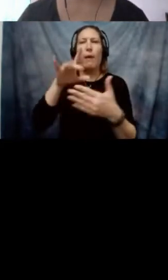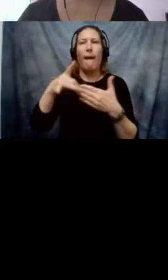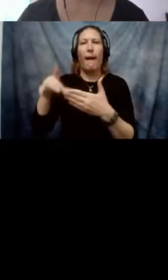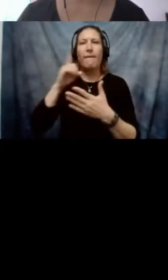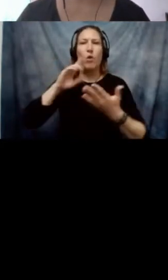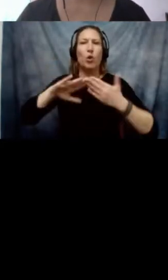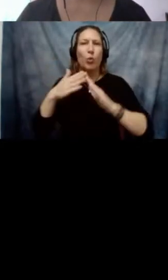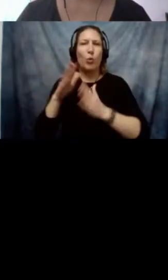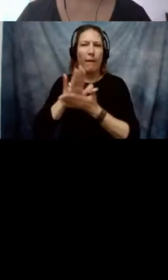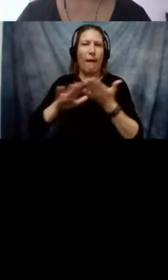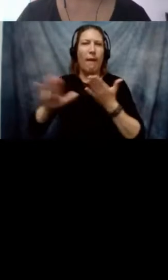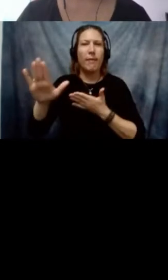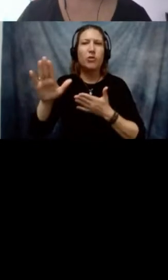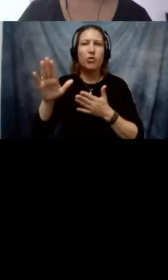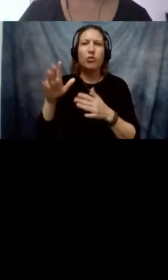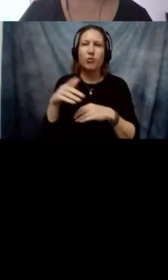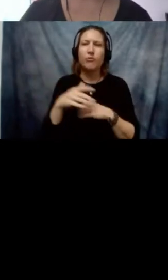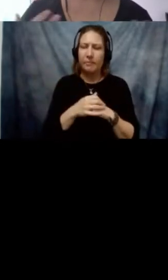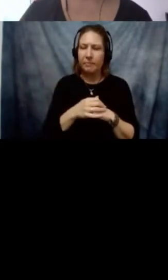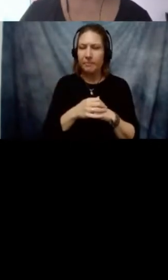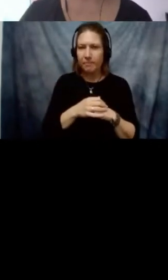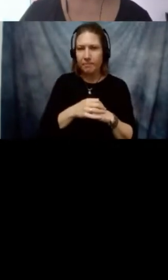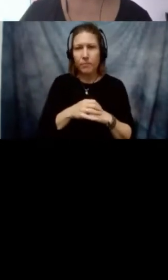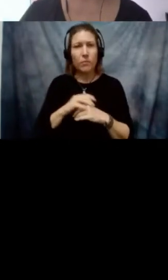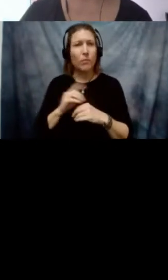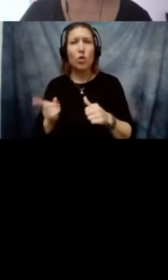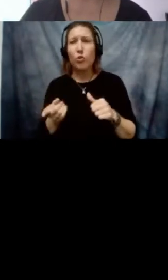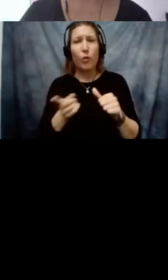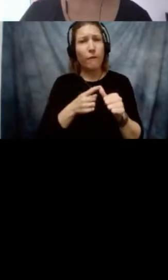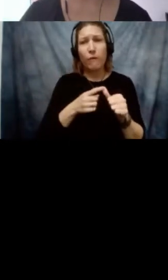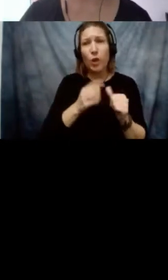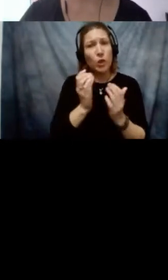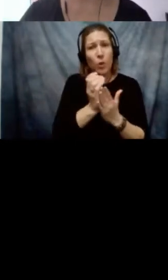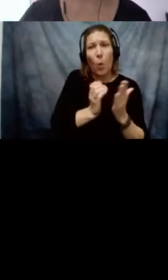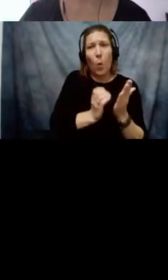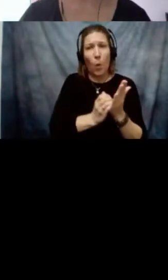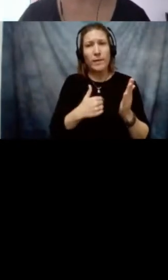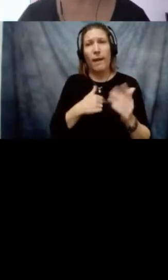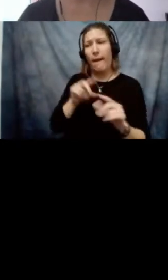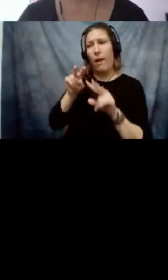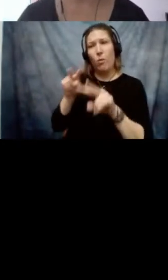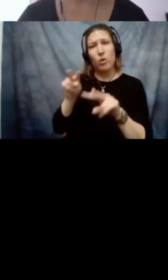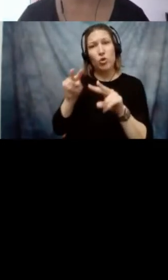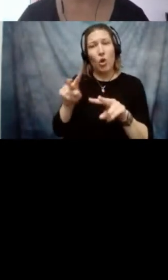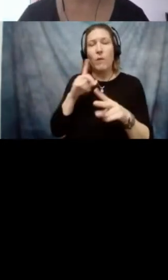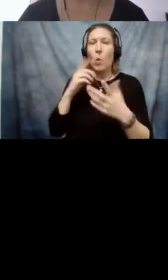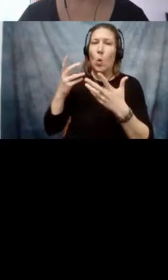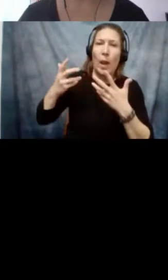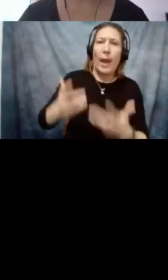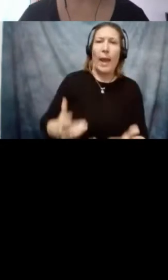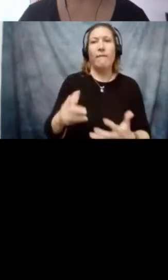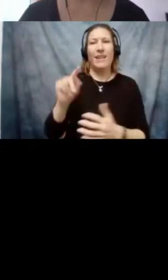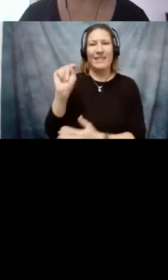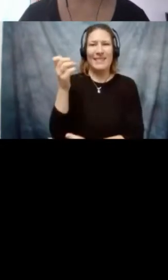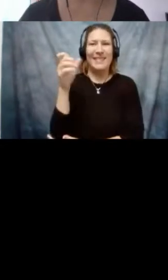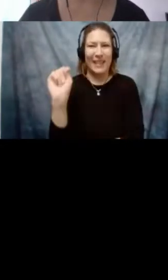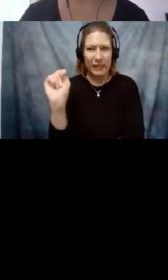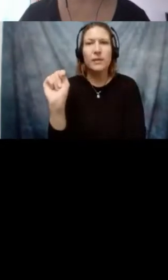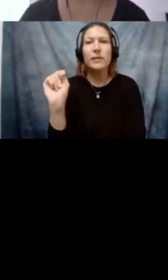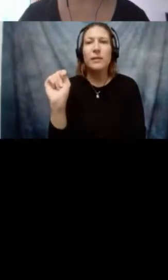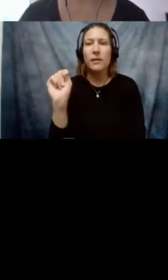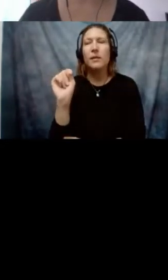Hawaii. And the first class that I had the opportunity to observe was pretty text heavy, and that's because the class covered a lot